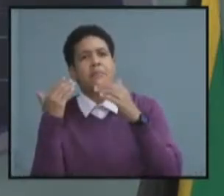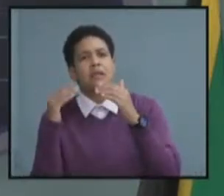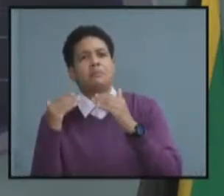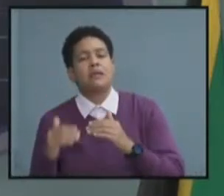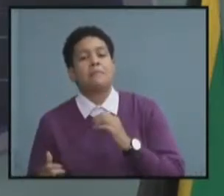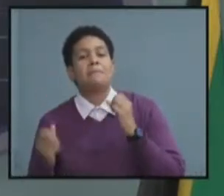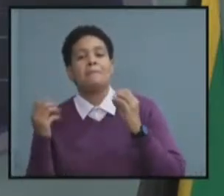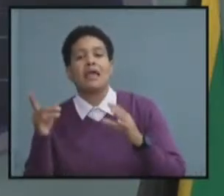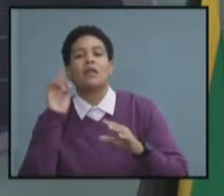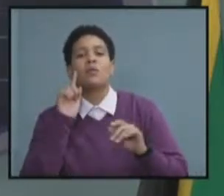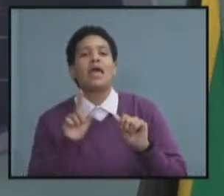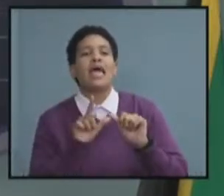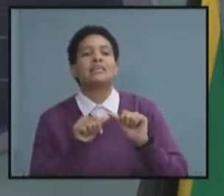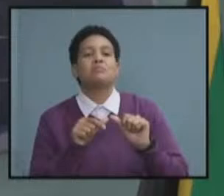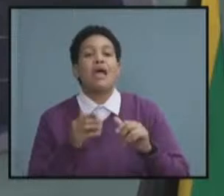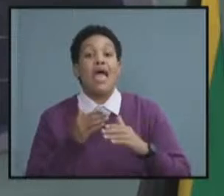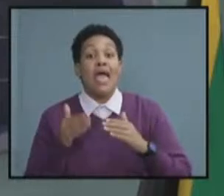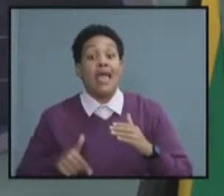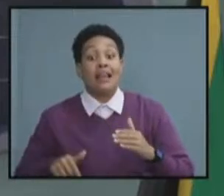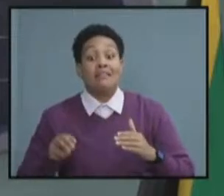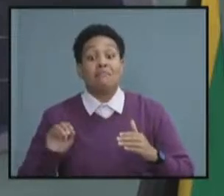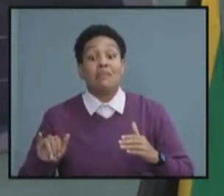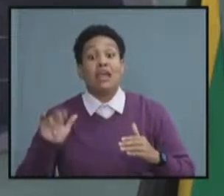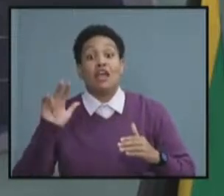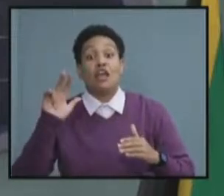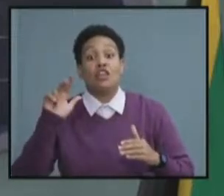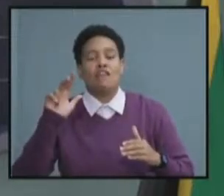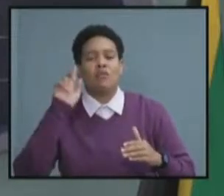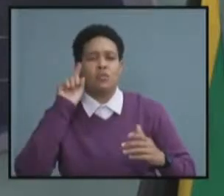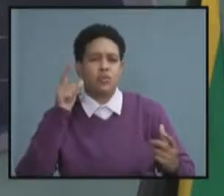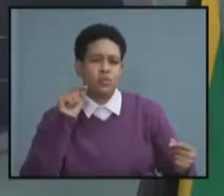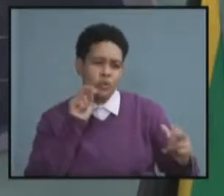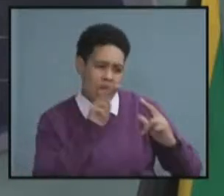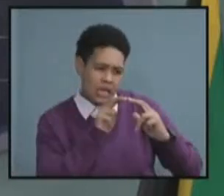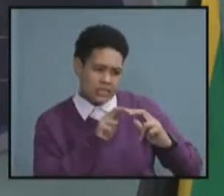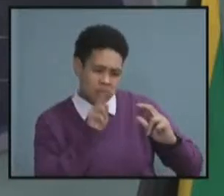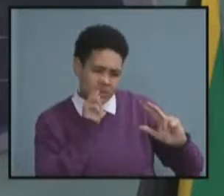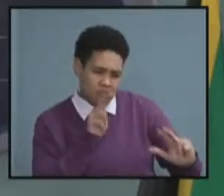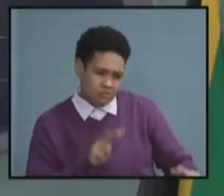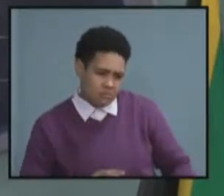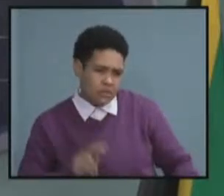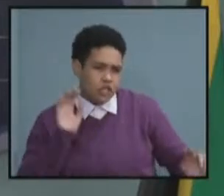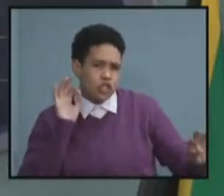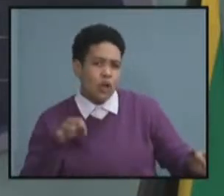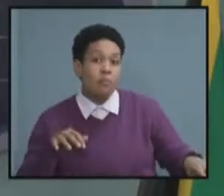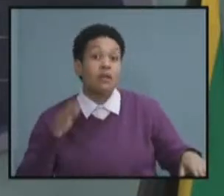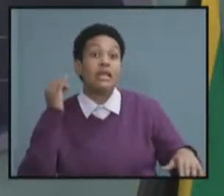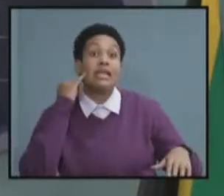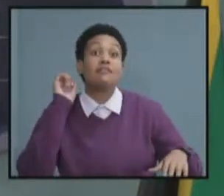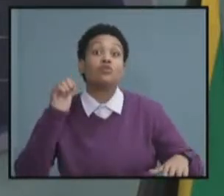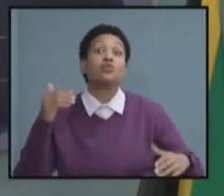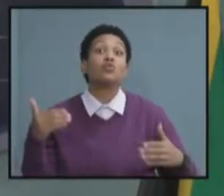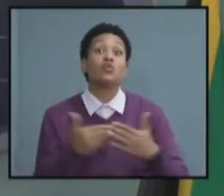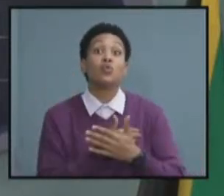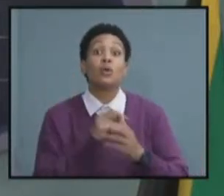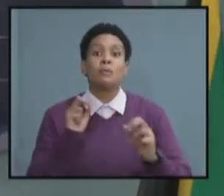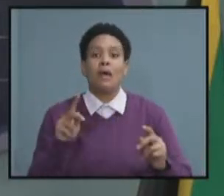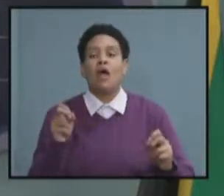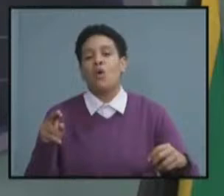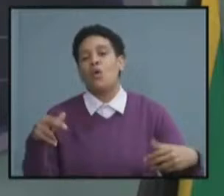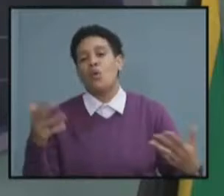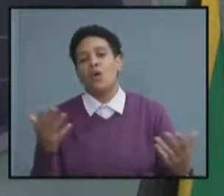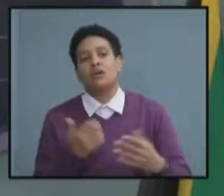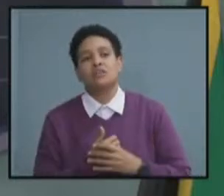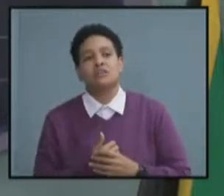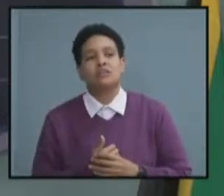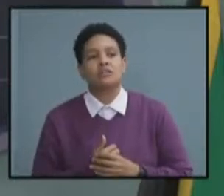at the end of this month, and then we will do an assessment and determine whether or not they should be renewed. Sir, there was